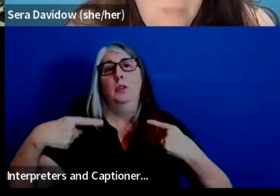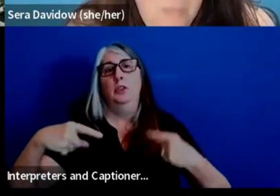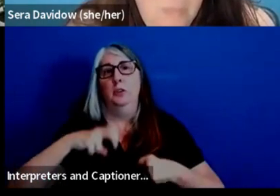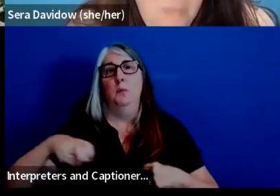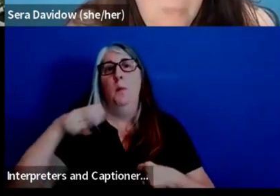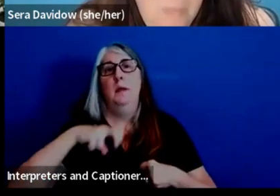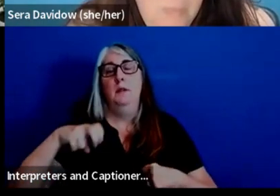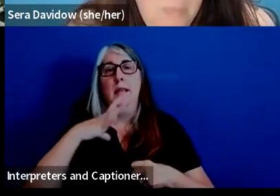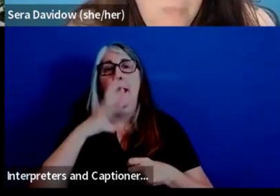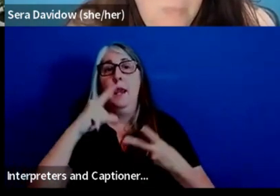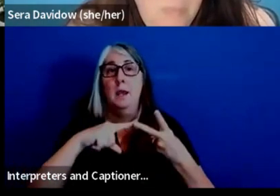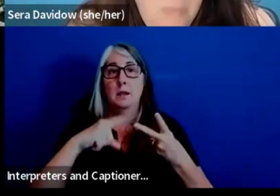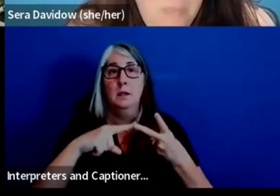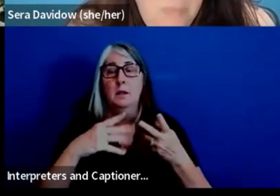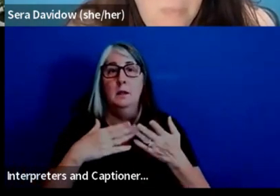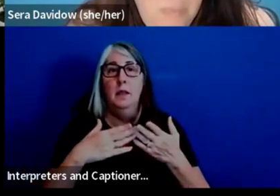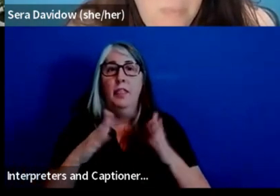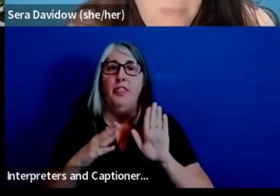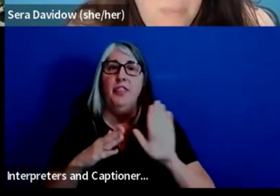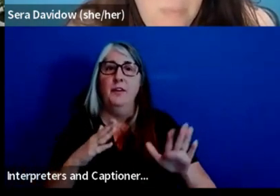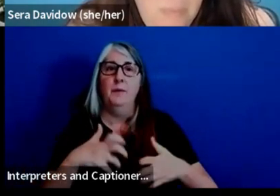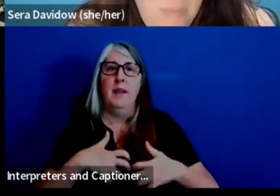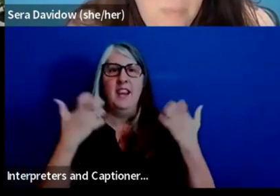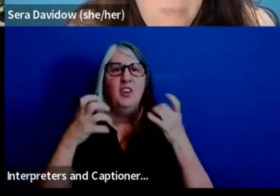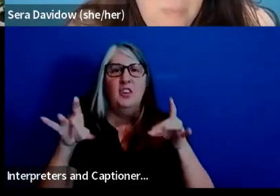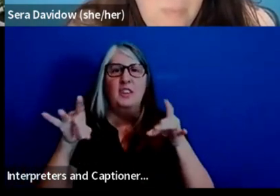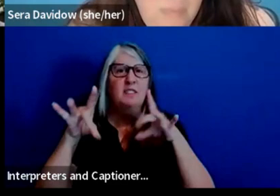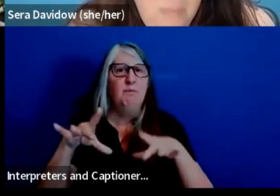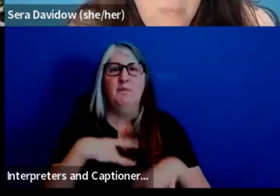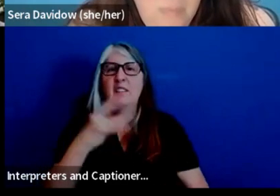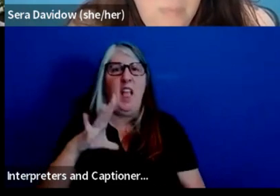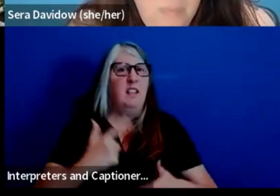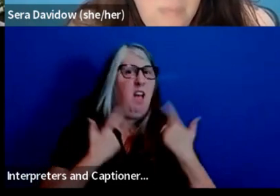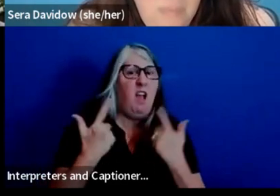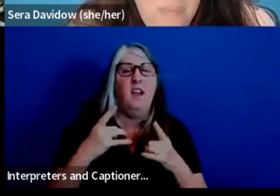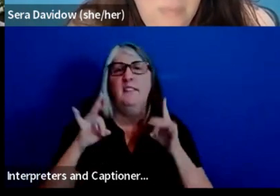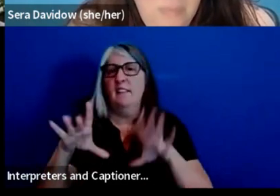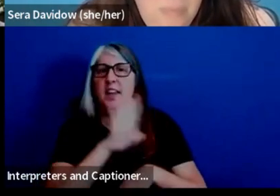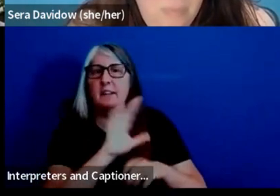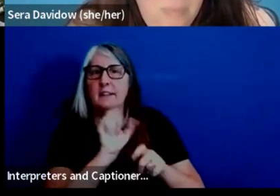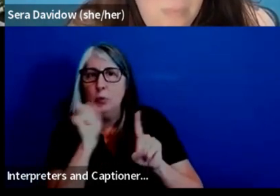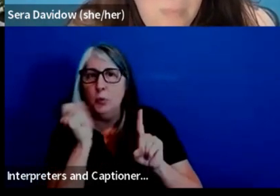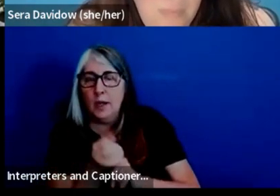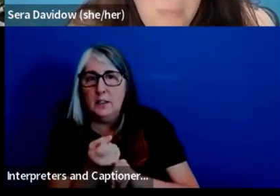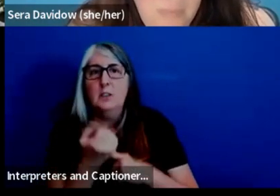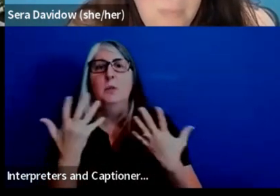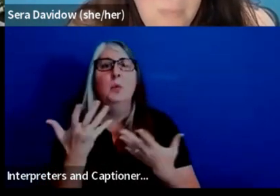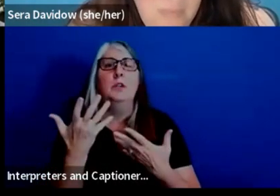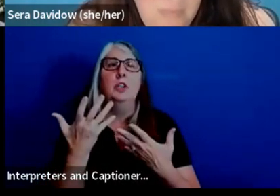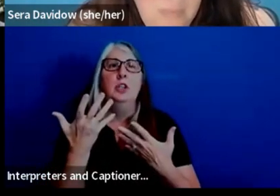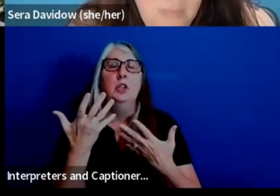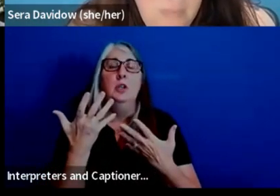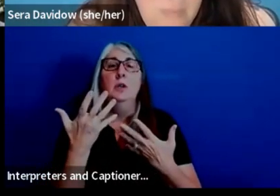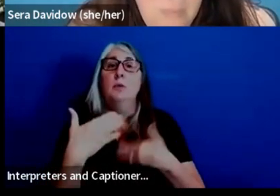also their general kind of anger and dislike of life and their situation, which would often lead to